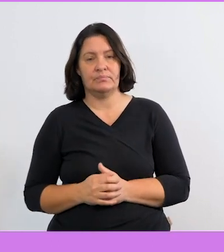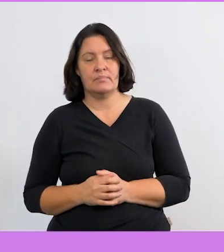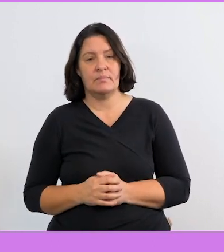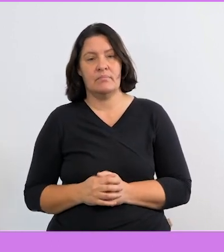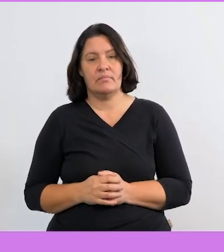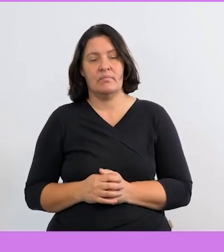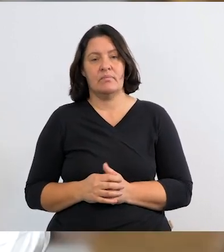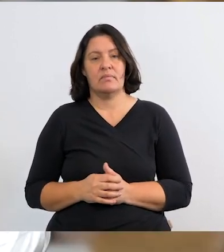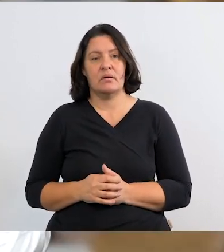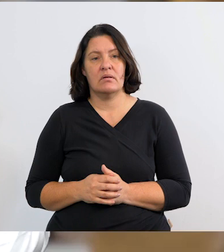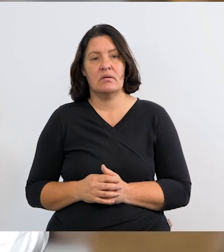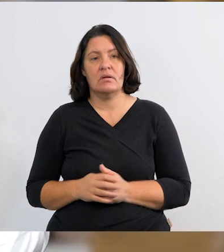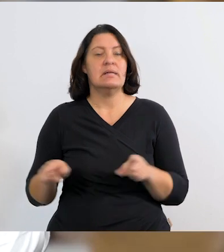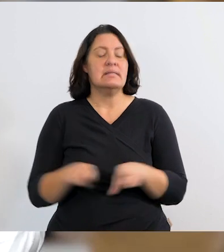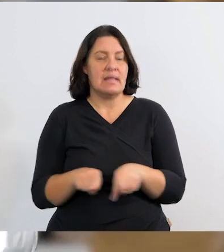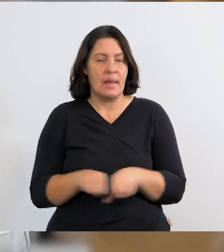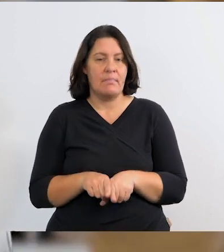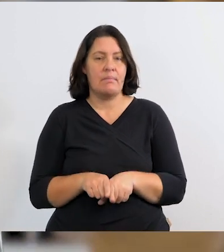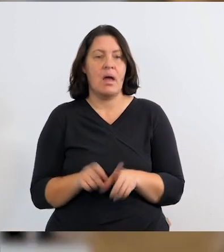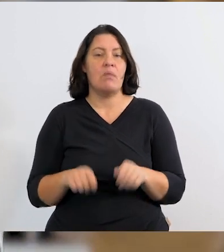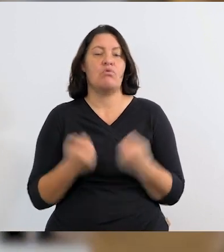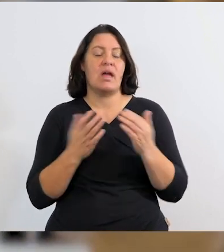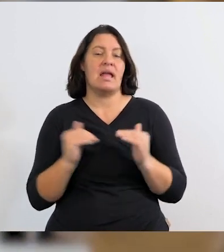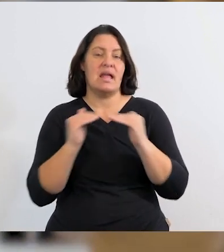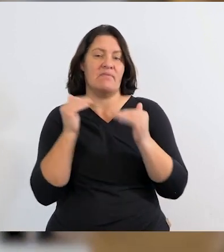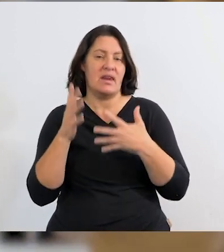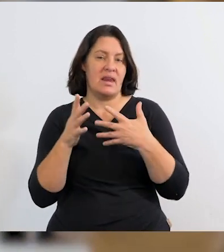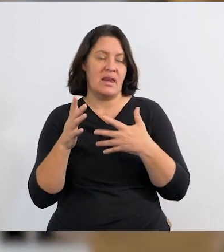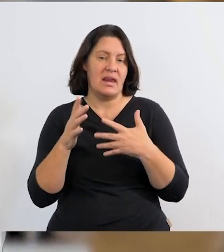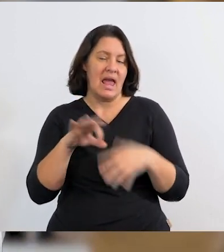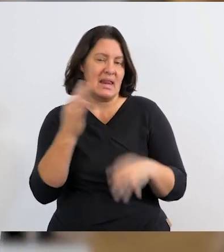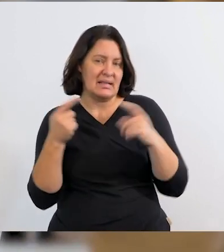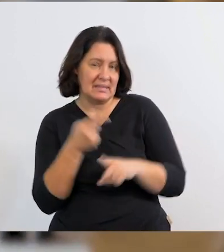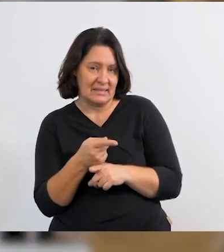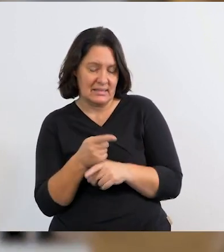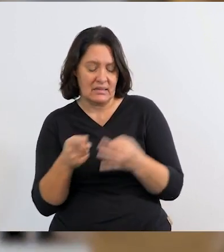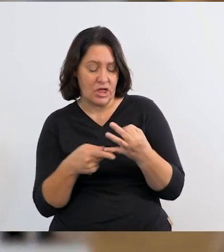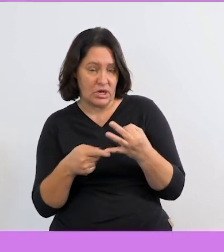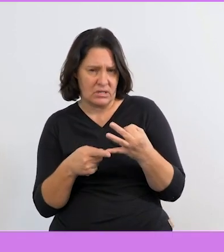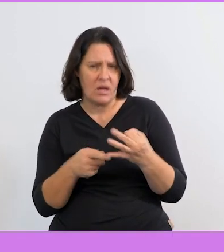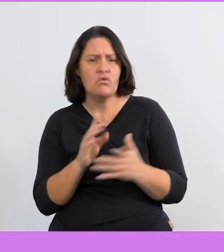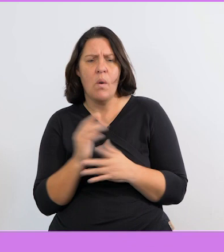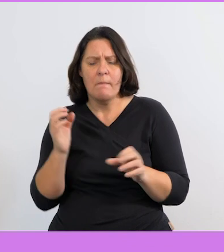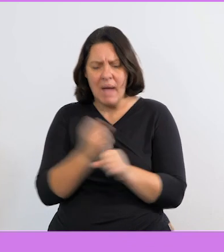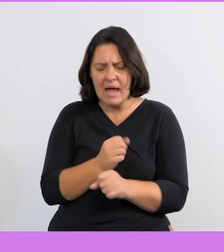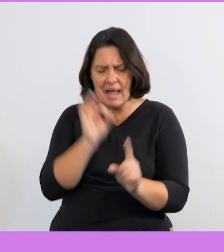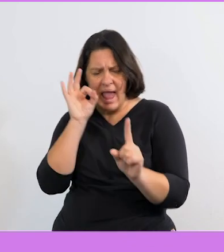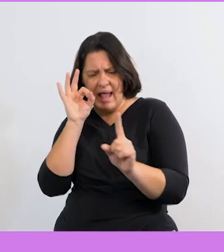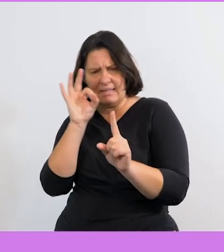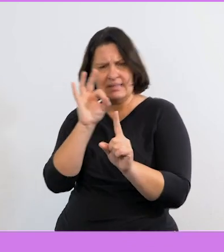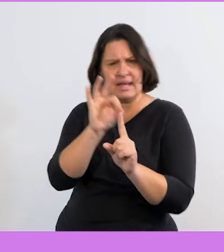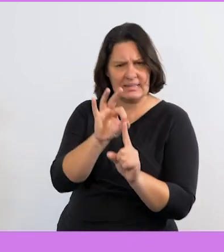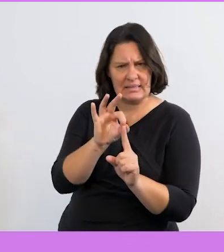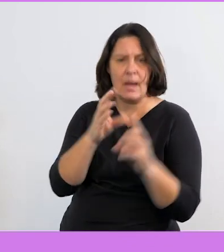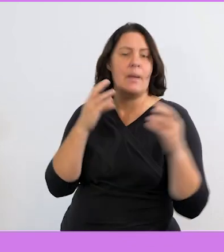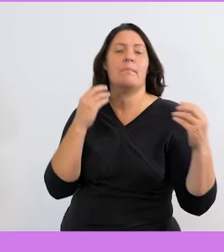profit to that. Okay, so we also look at break-even analysis. So it's commonly used to determine the